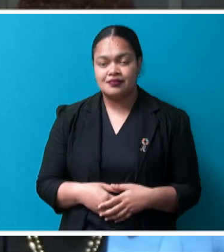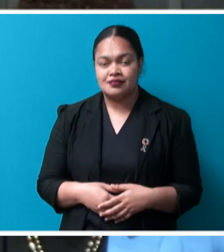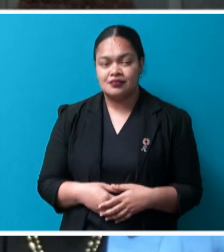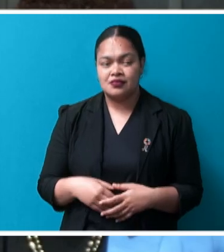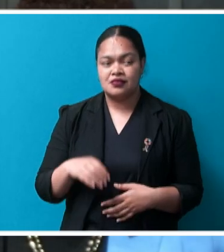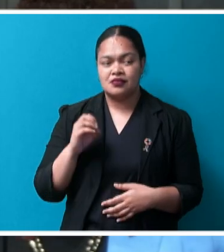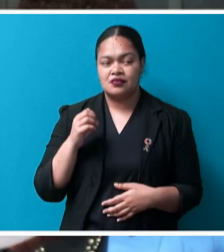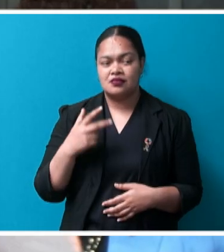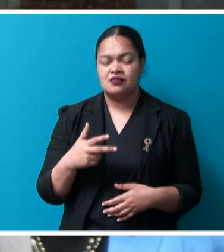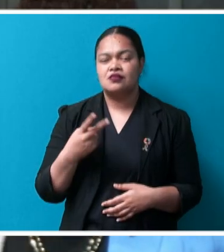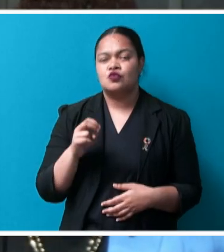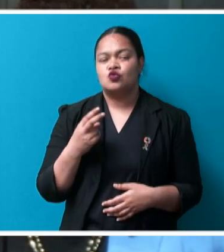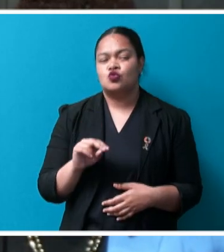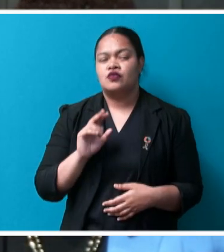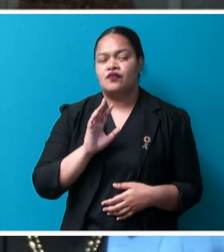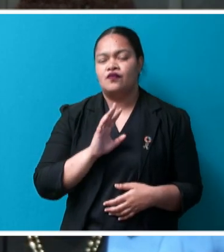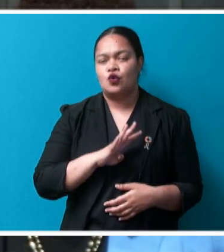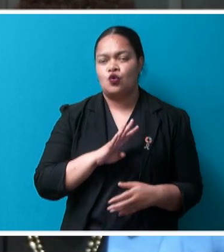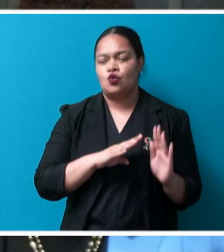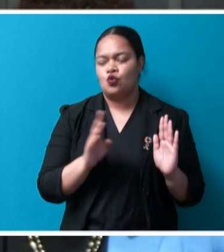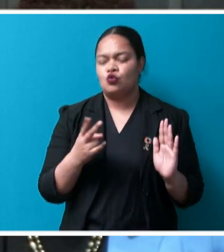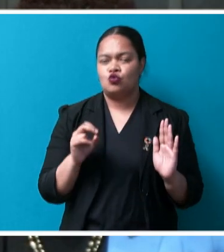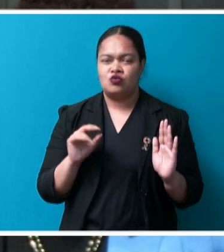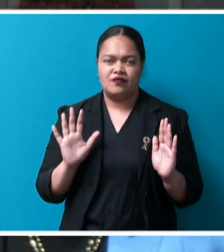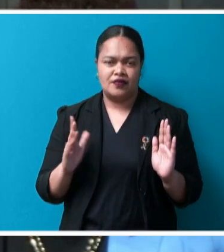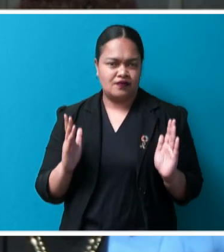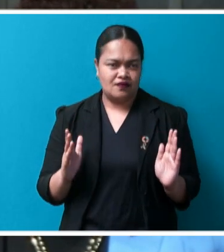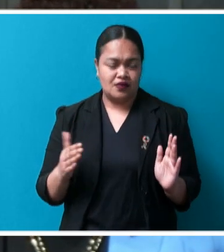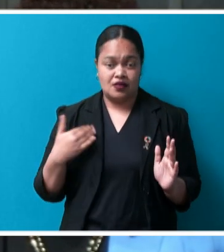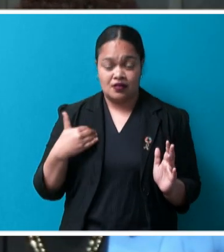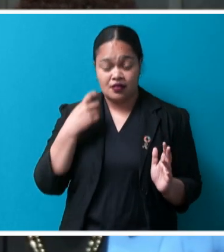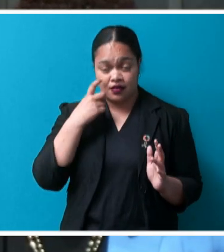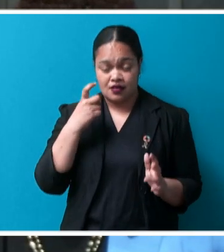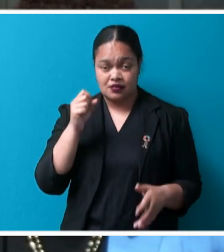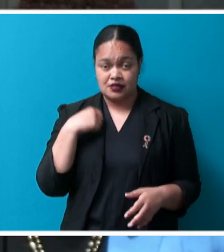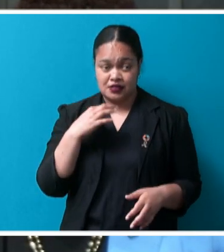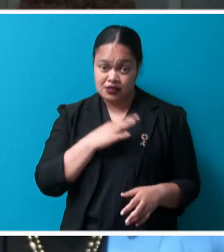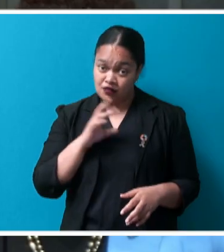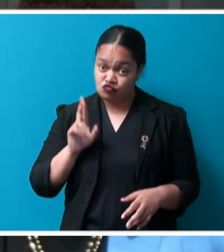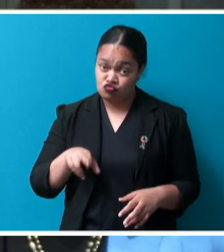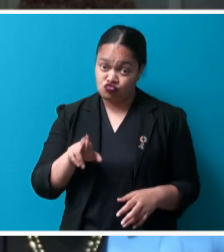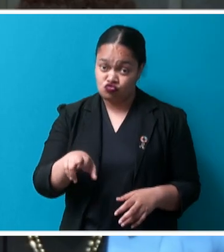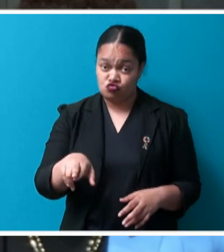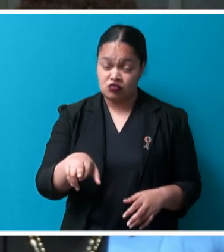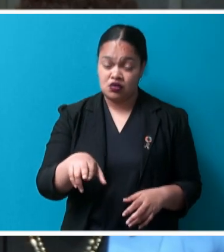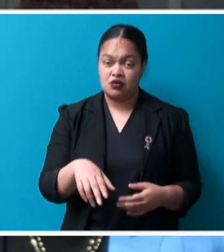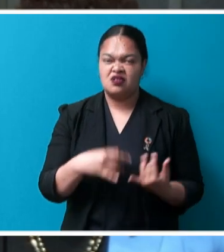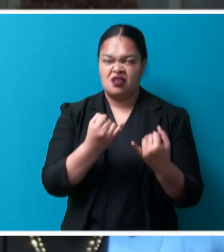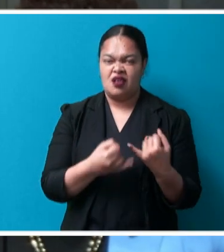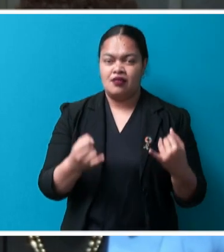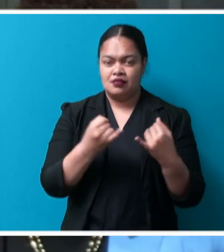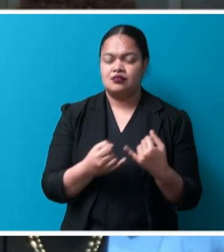in 2024-2025. Healthcare staff and rural health centers now utilize